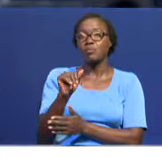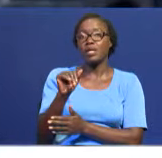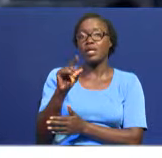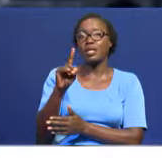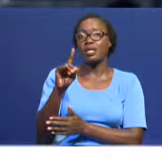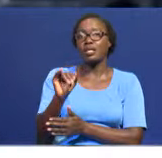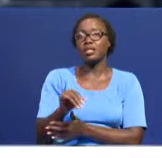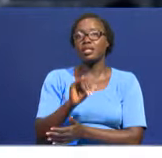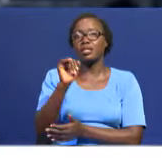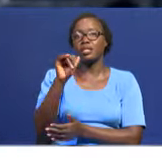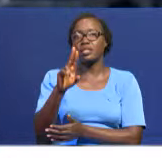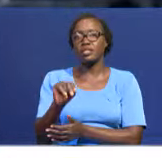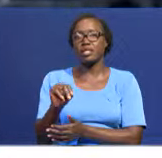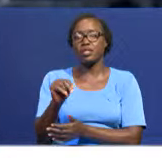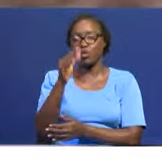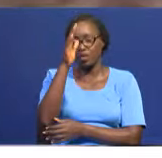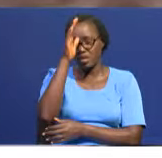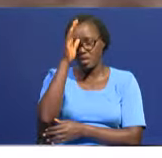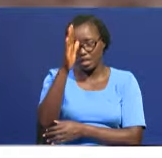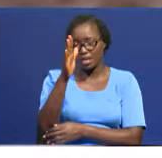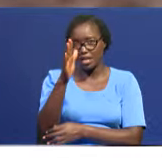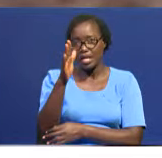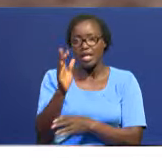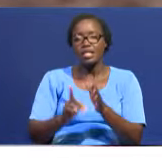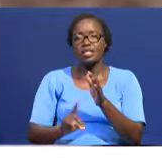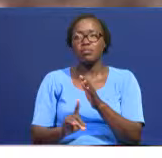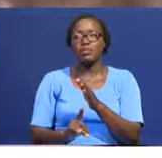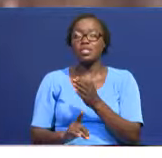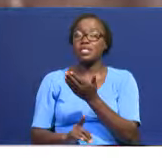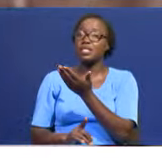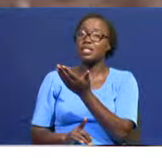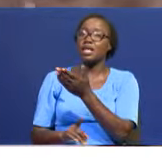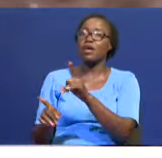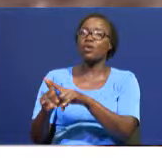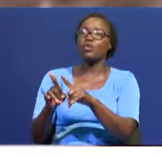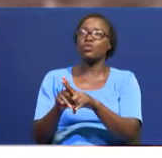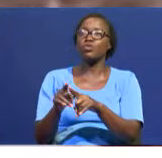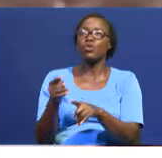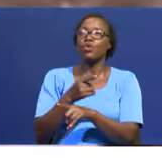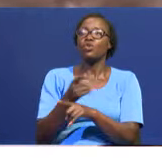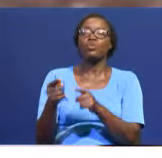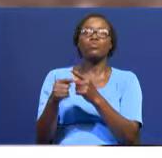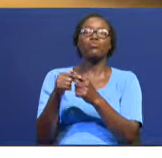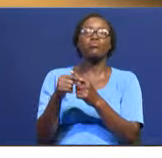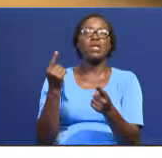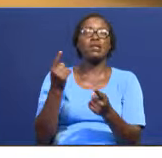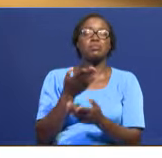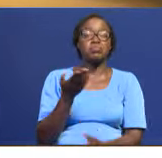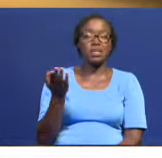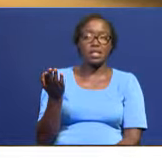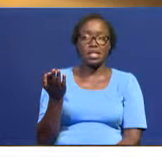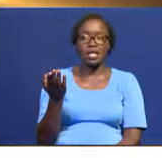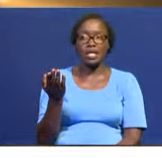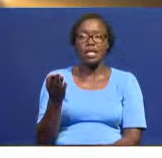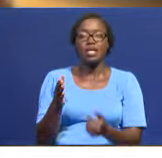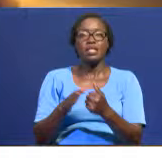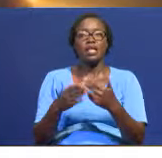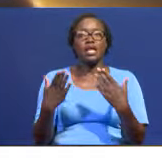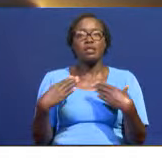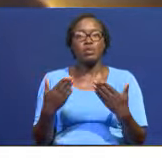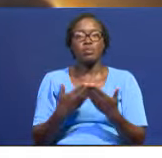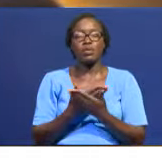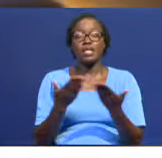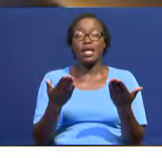Sunday. Foreign Minister Hossein Amir Abdullahi was also among those killed. A total of 9 people